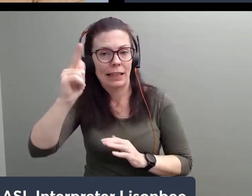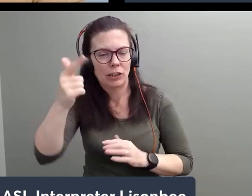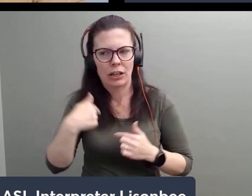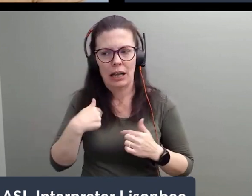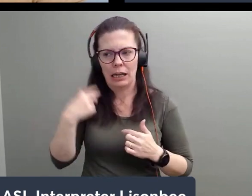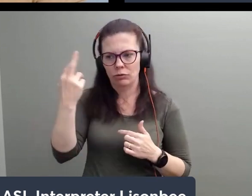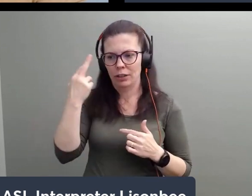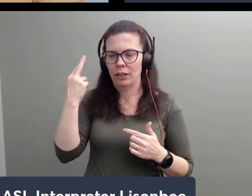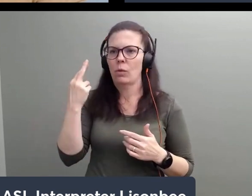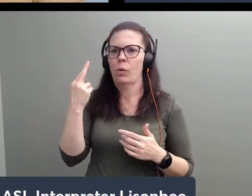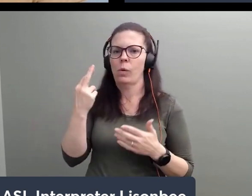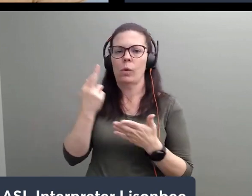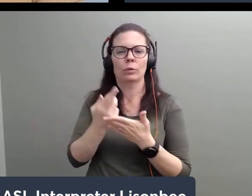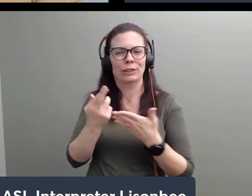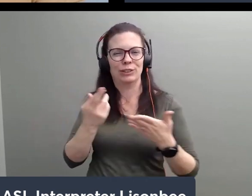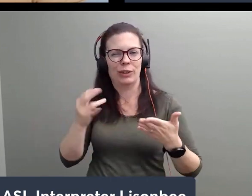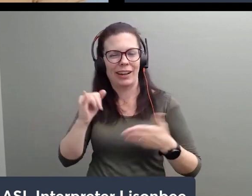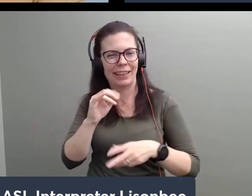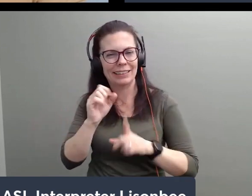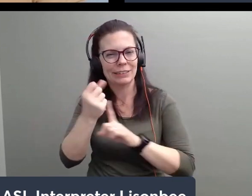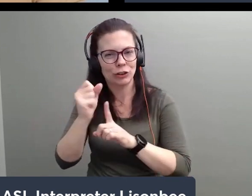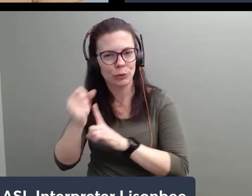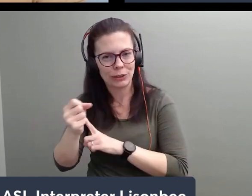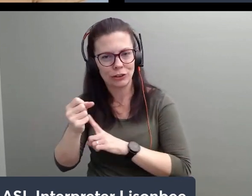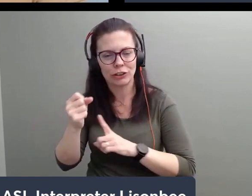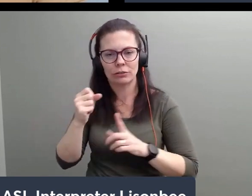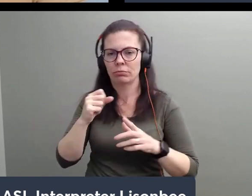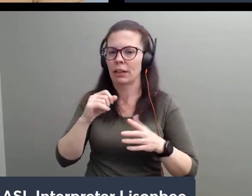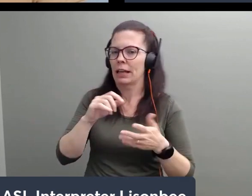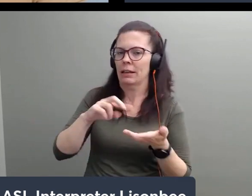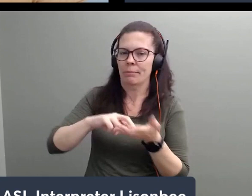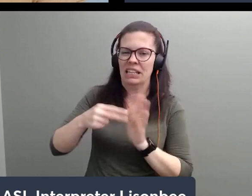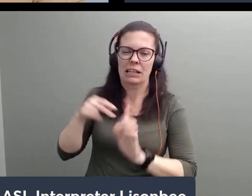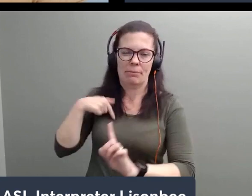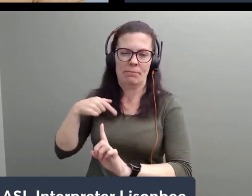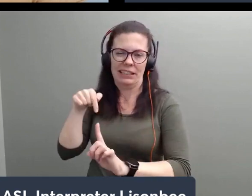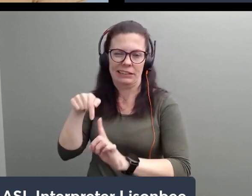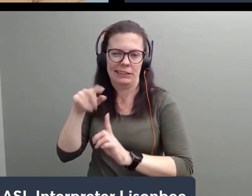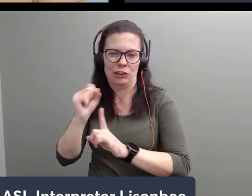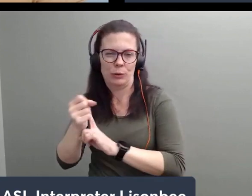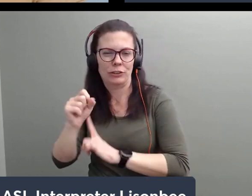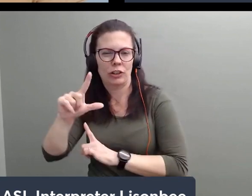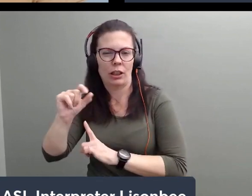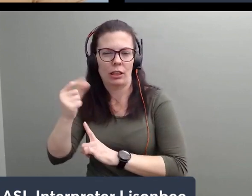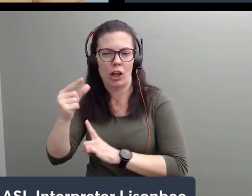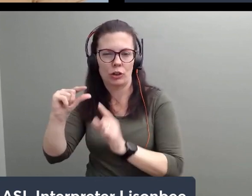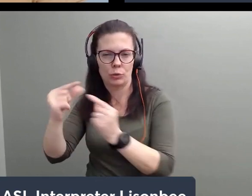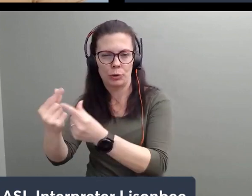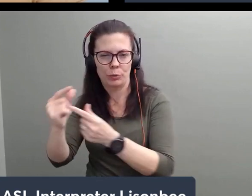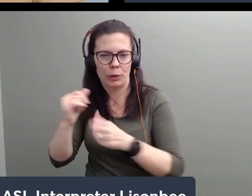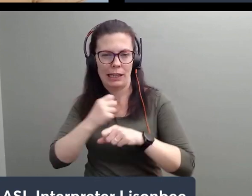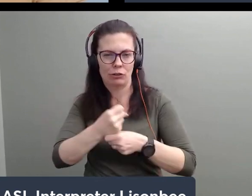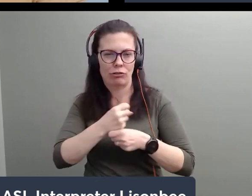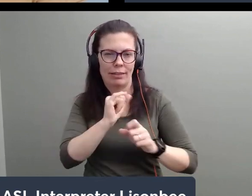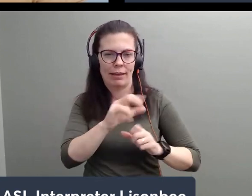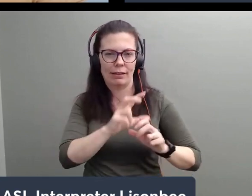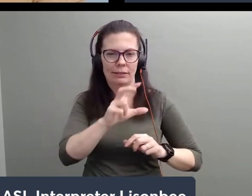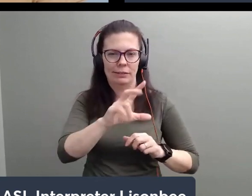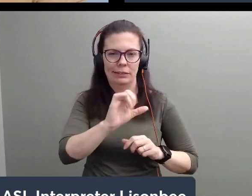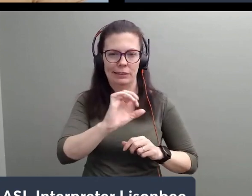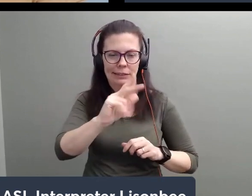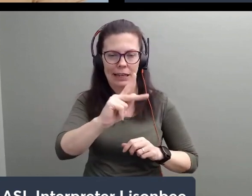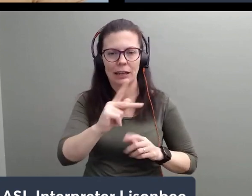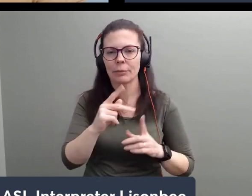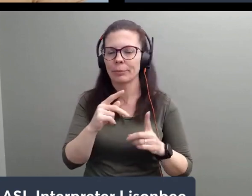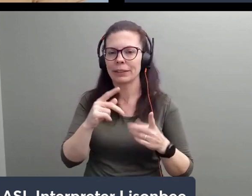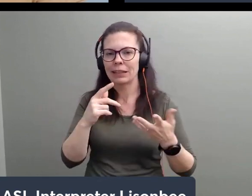realize the resource, in this case, log group, when I create the stack, I have an opportunity to, and I want to say this is kind of a hot